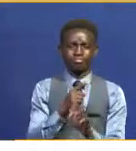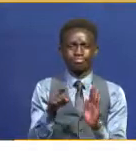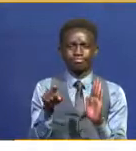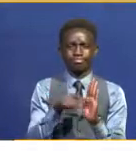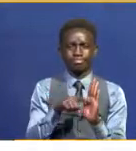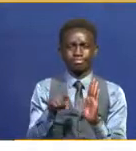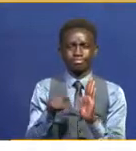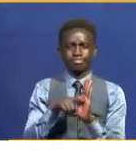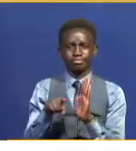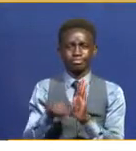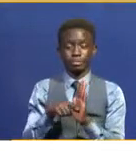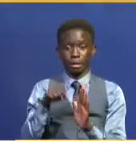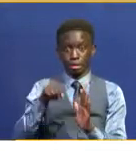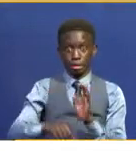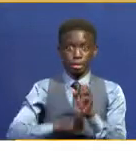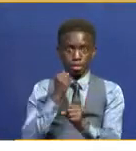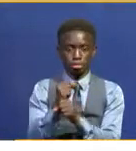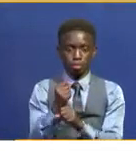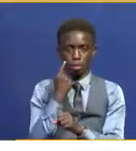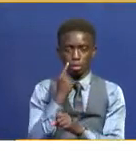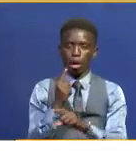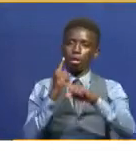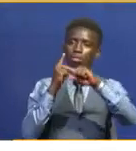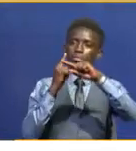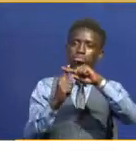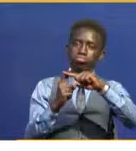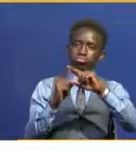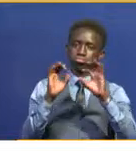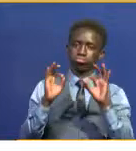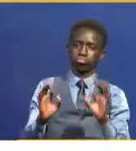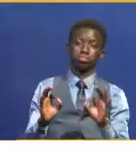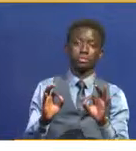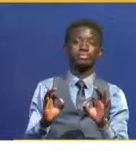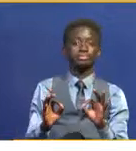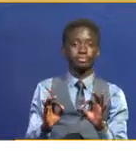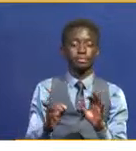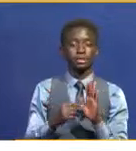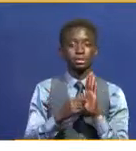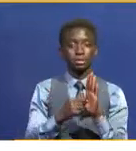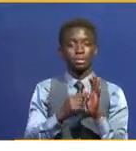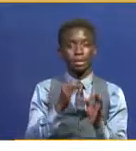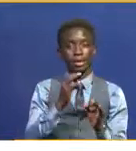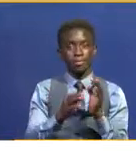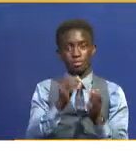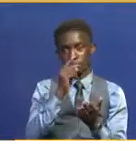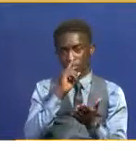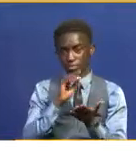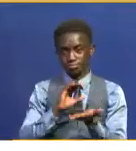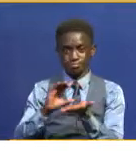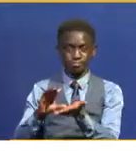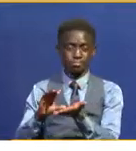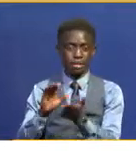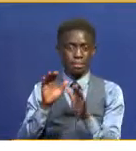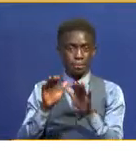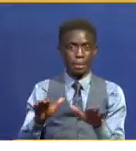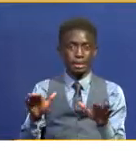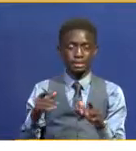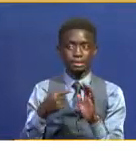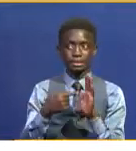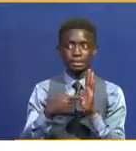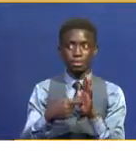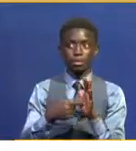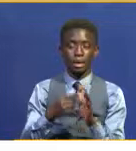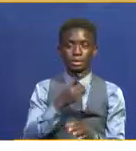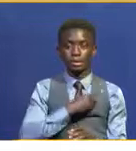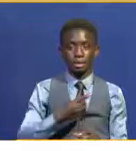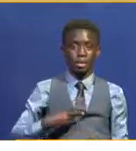broadly positive with the general return. So for instance, if you had invested in the stock market as at 31st December of last year,